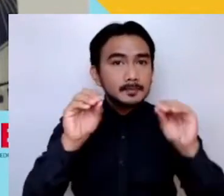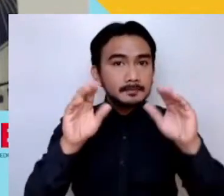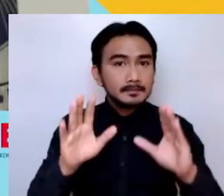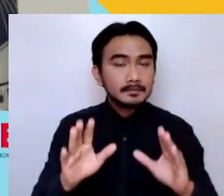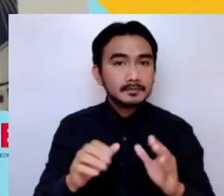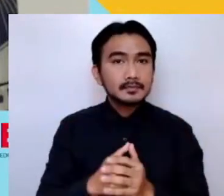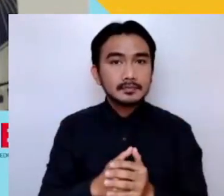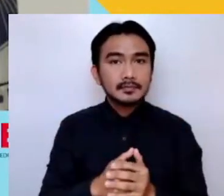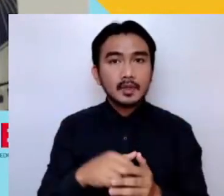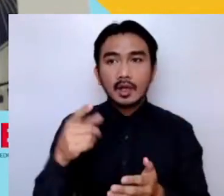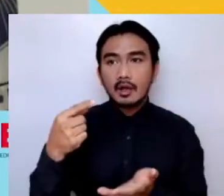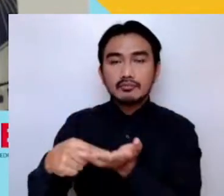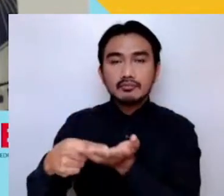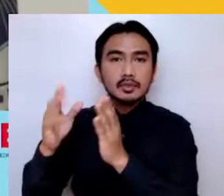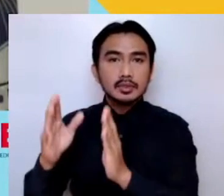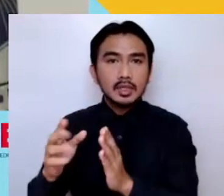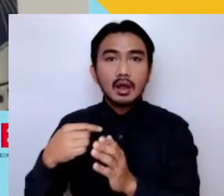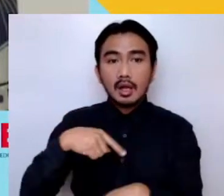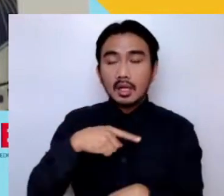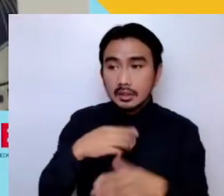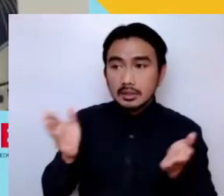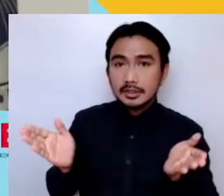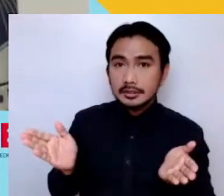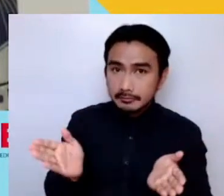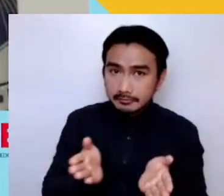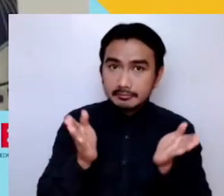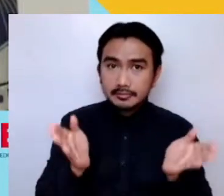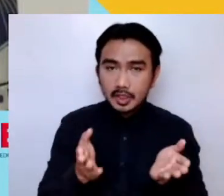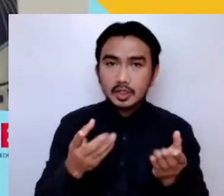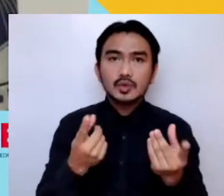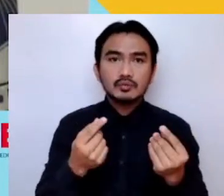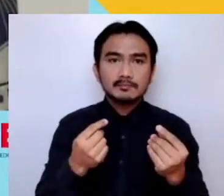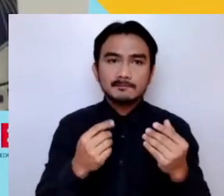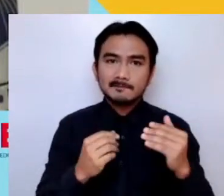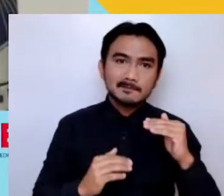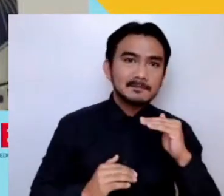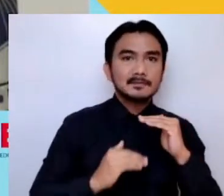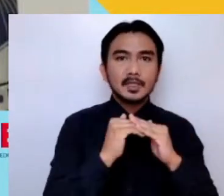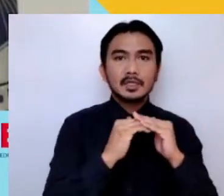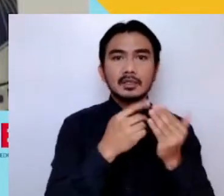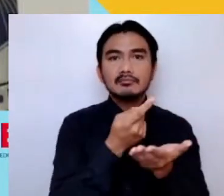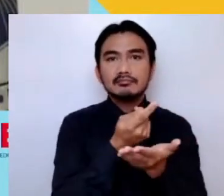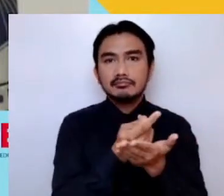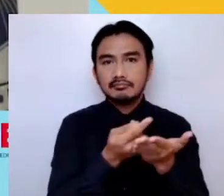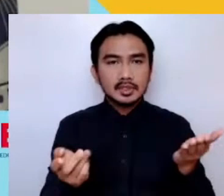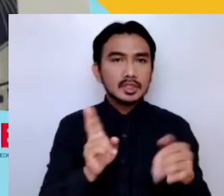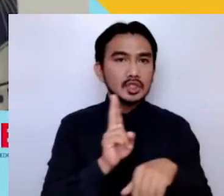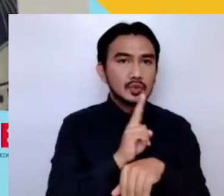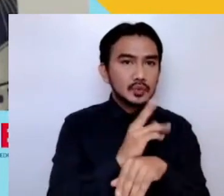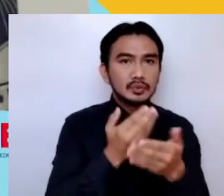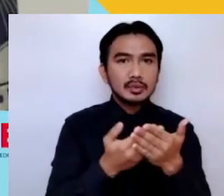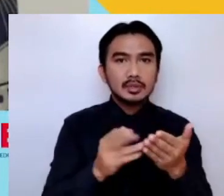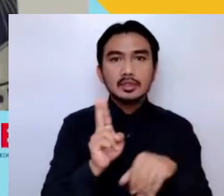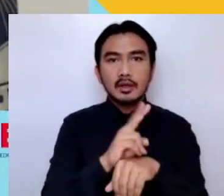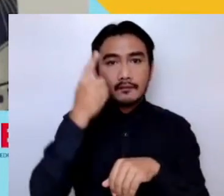ratees, we encourage you to maximize the materials we have provided in our DepEd